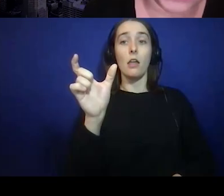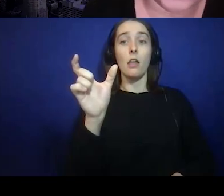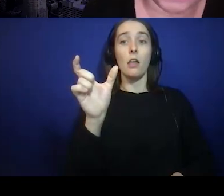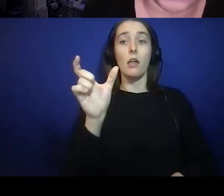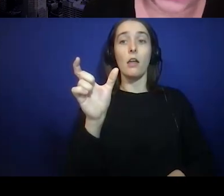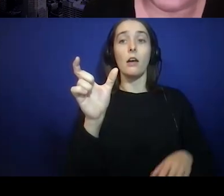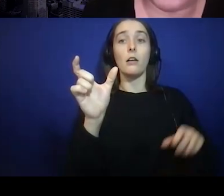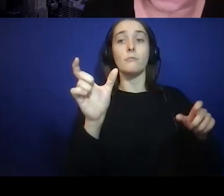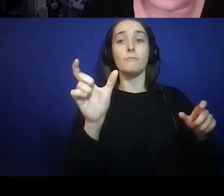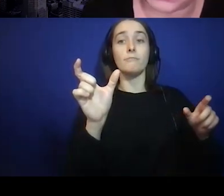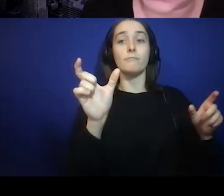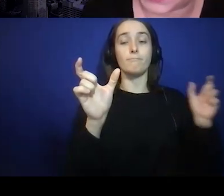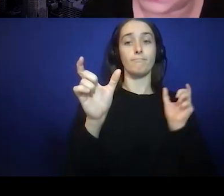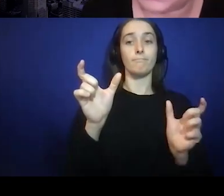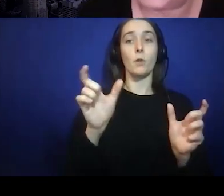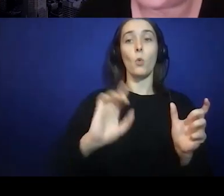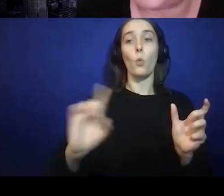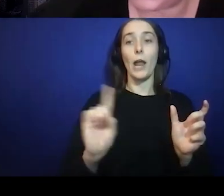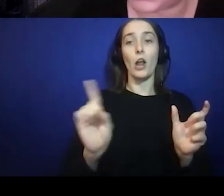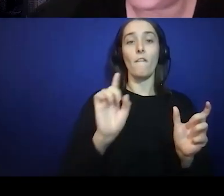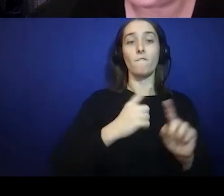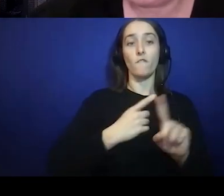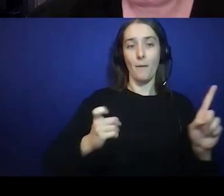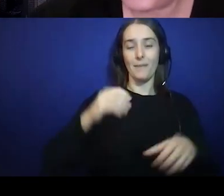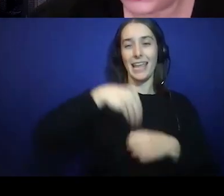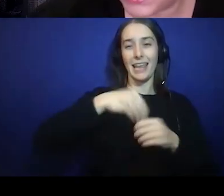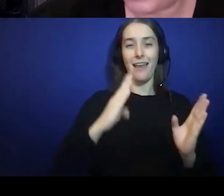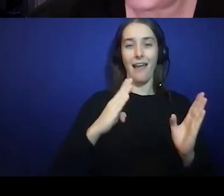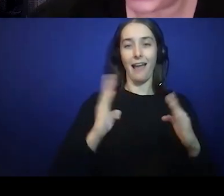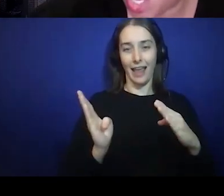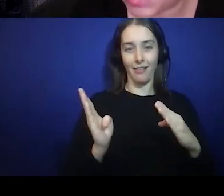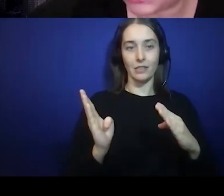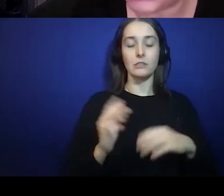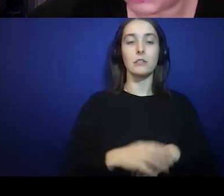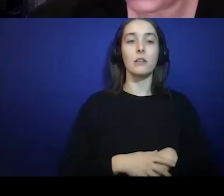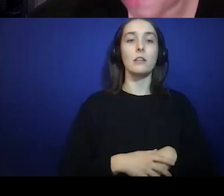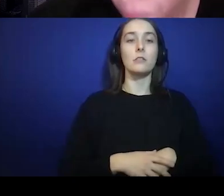journal, where the article came from in italics. So in this case,